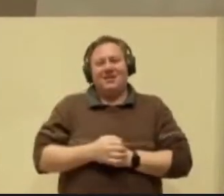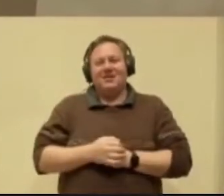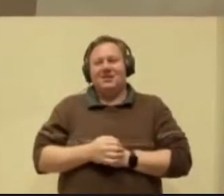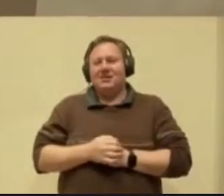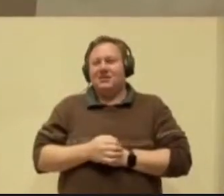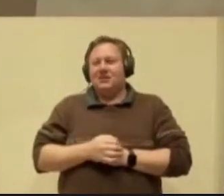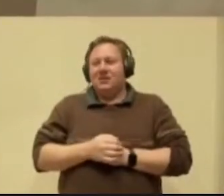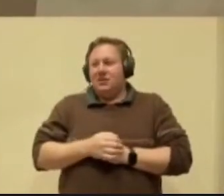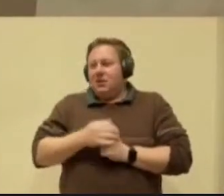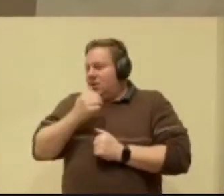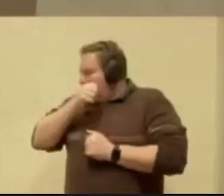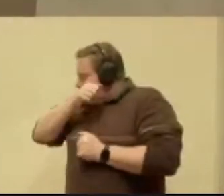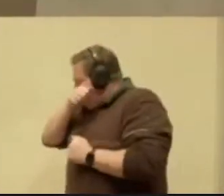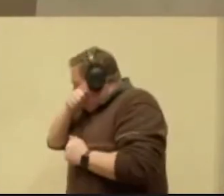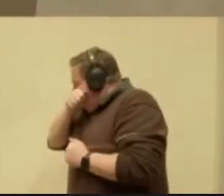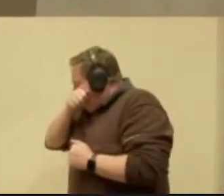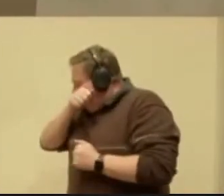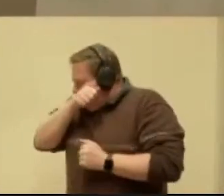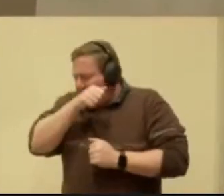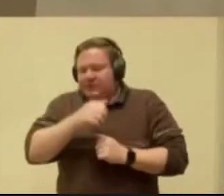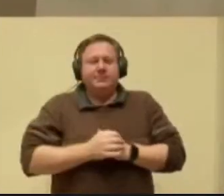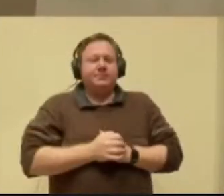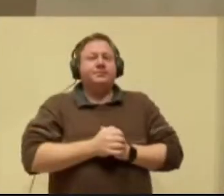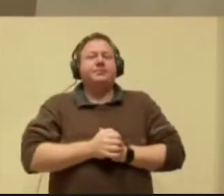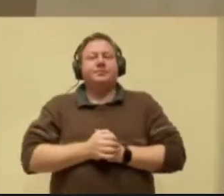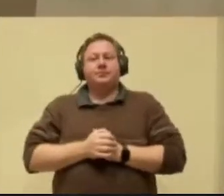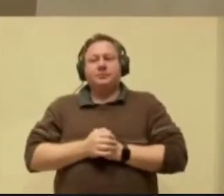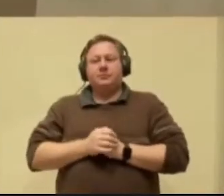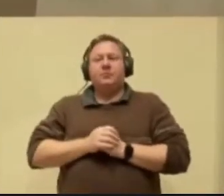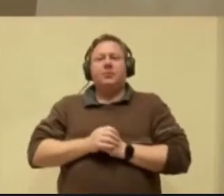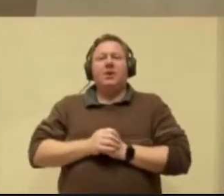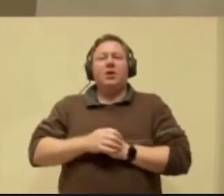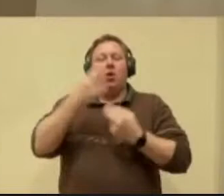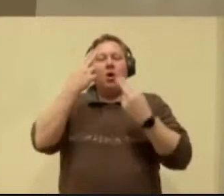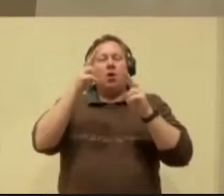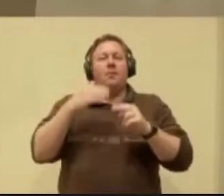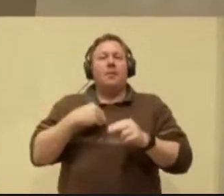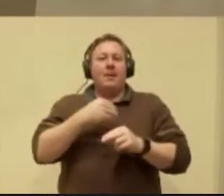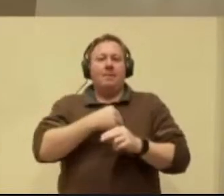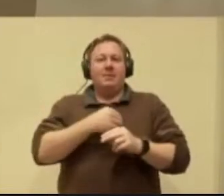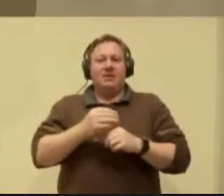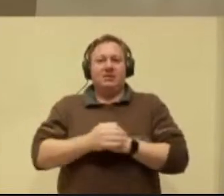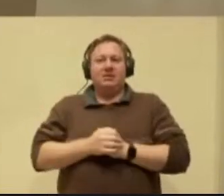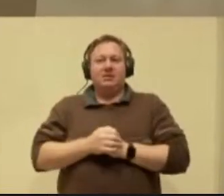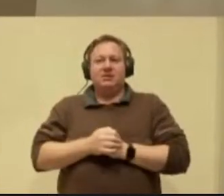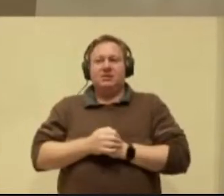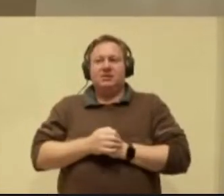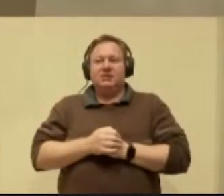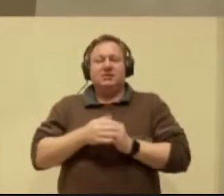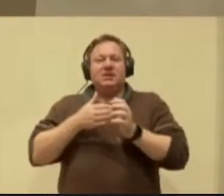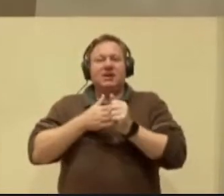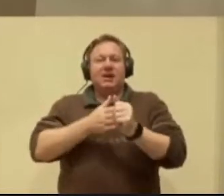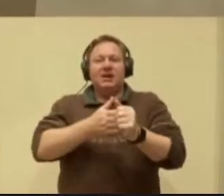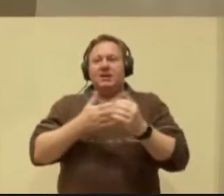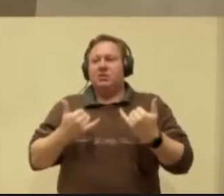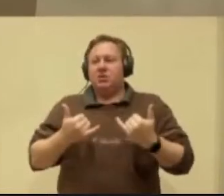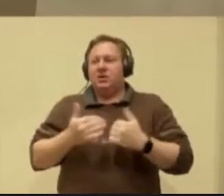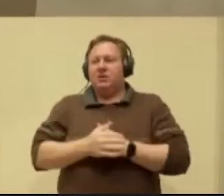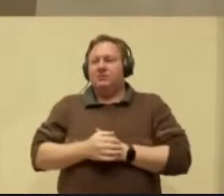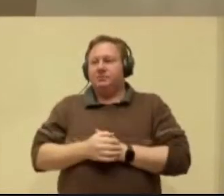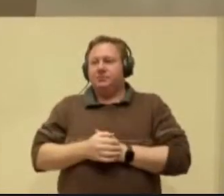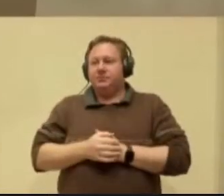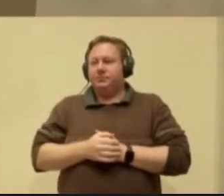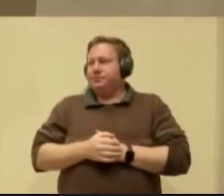i'm not gonna do justice what we'll do honorable members who are leading the procession